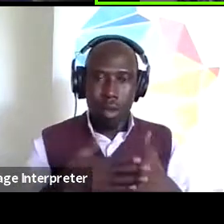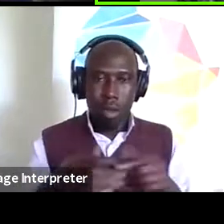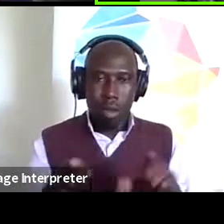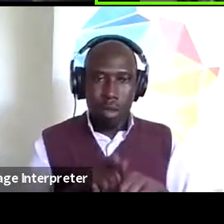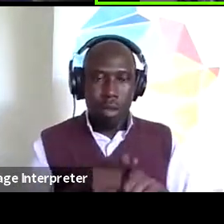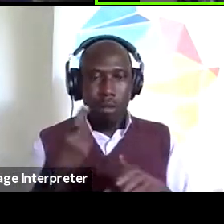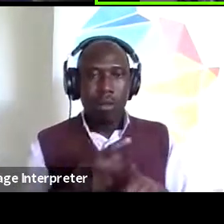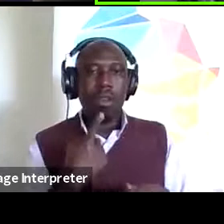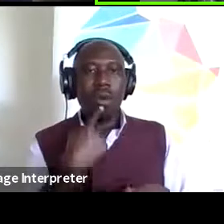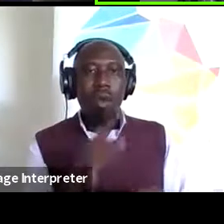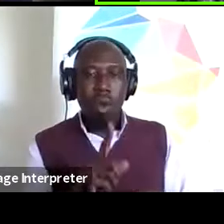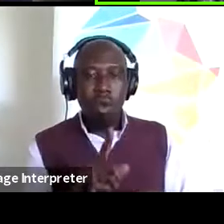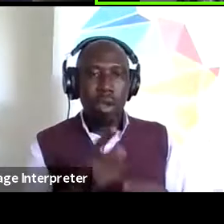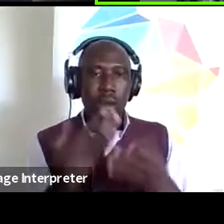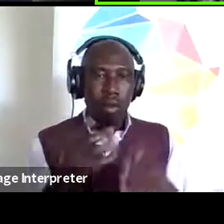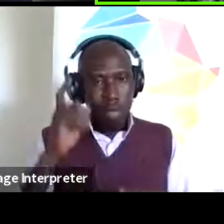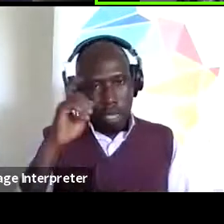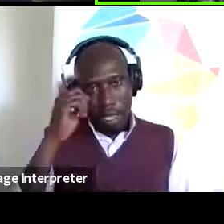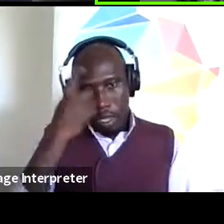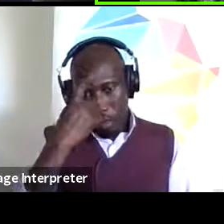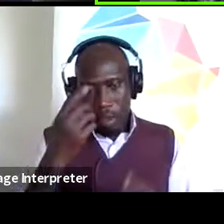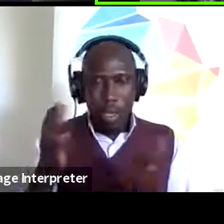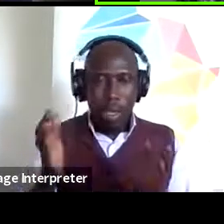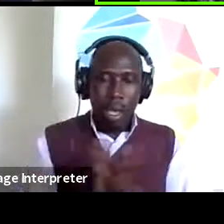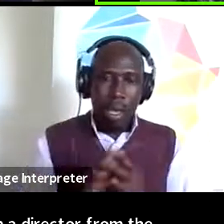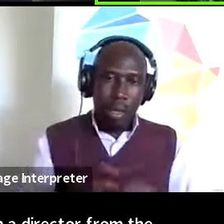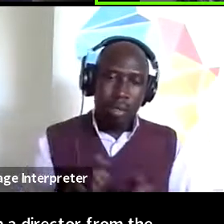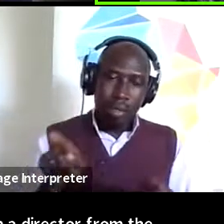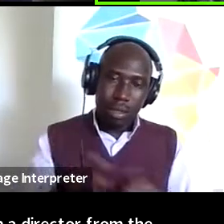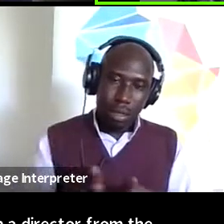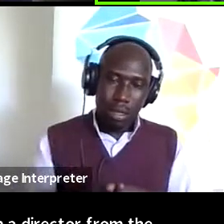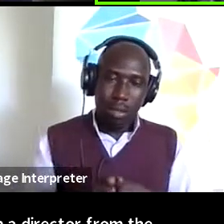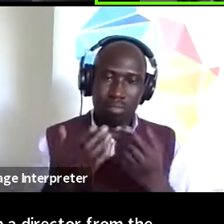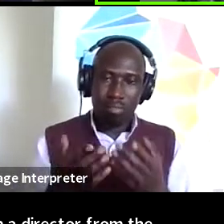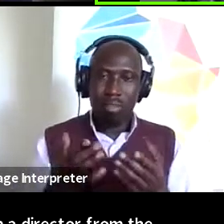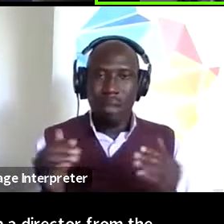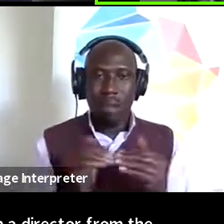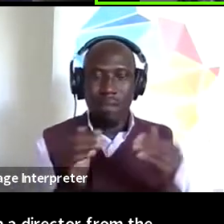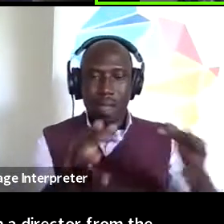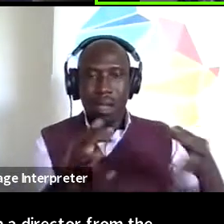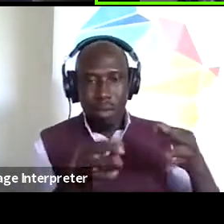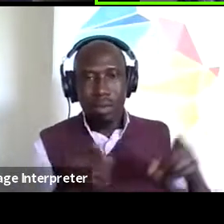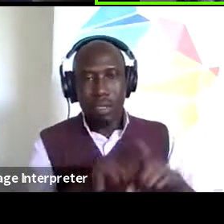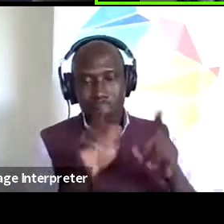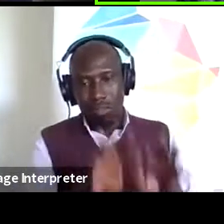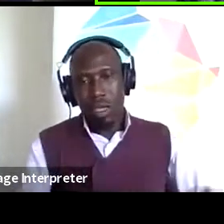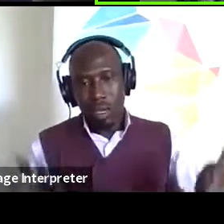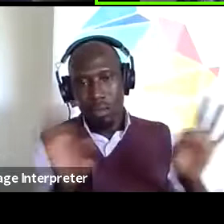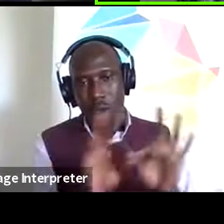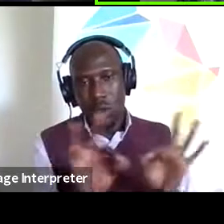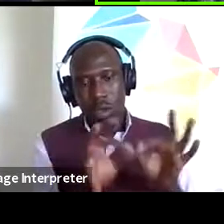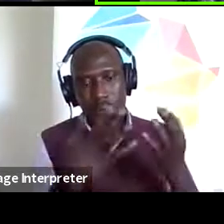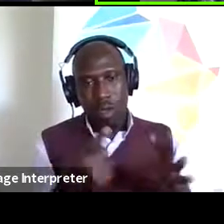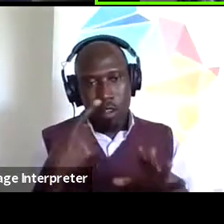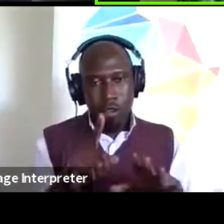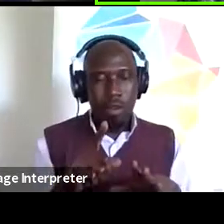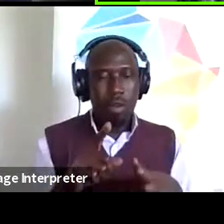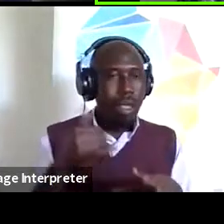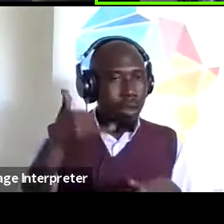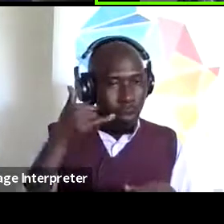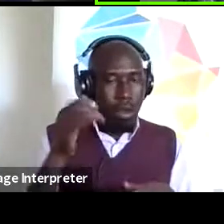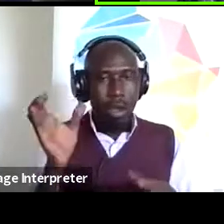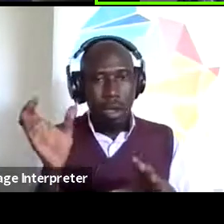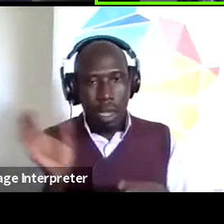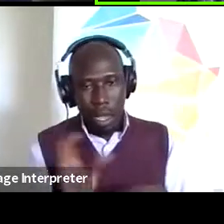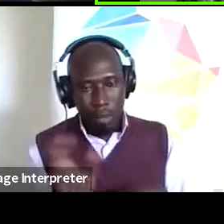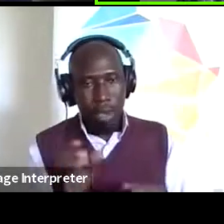a directive from the government. Such levels of accountability would also be very critical from the mobile network operators